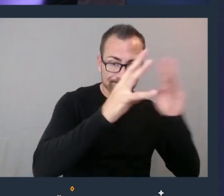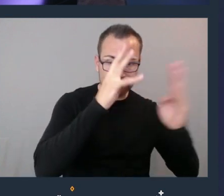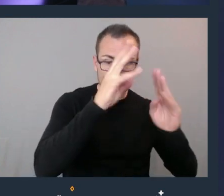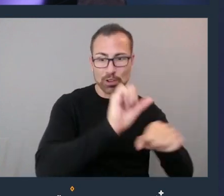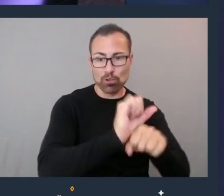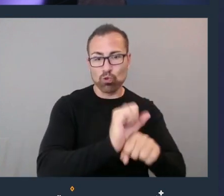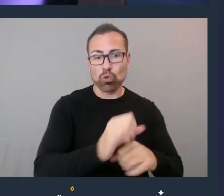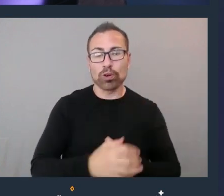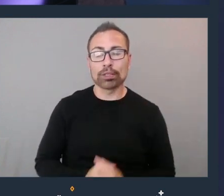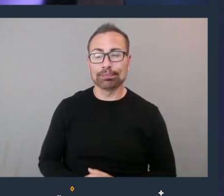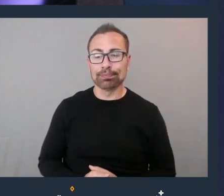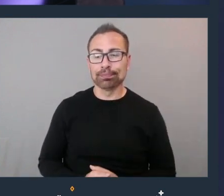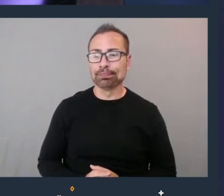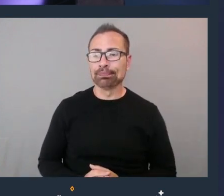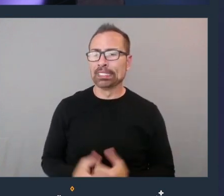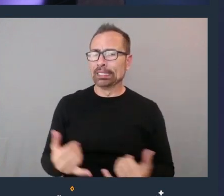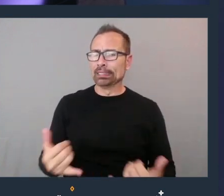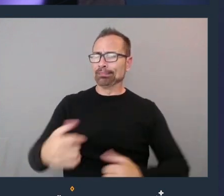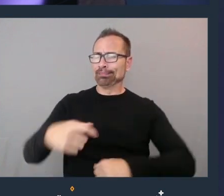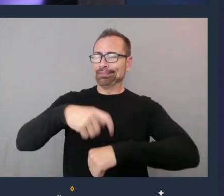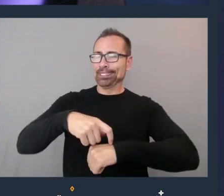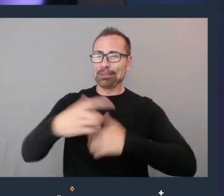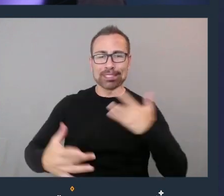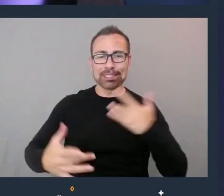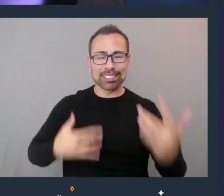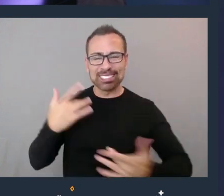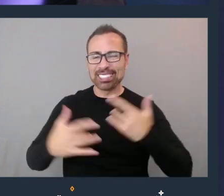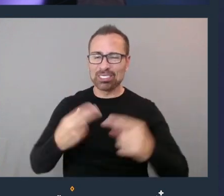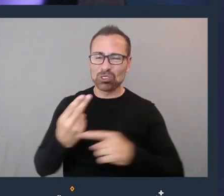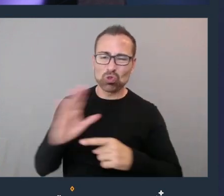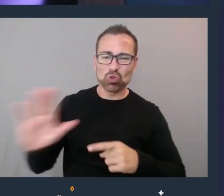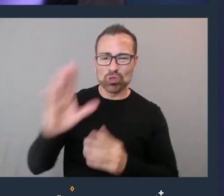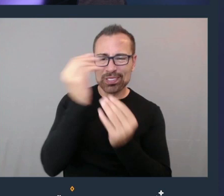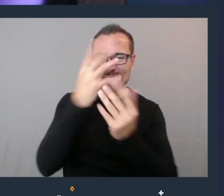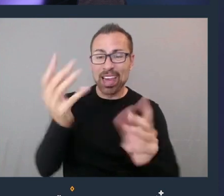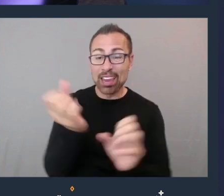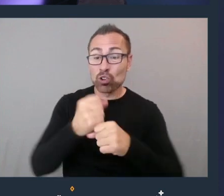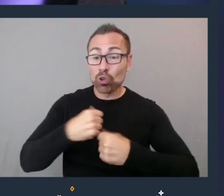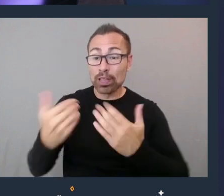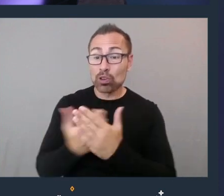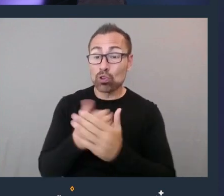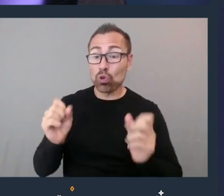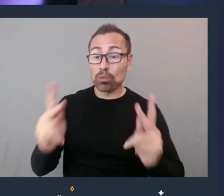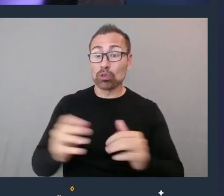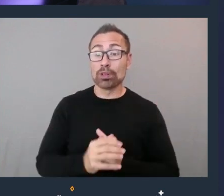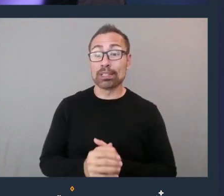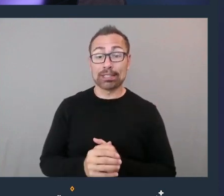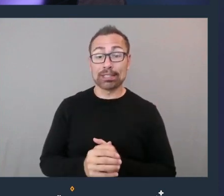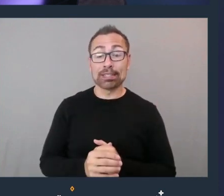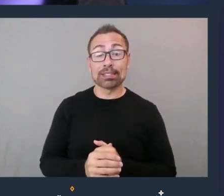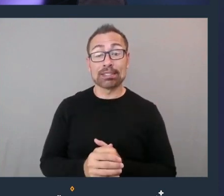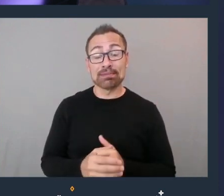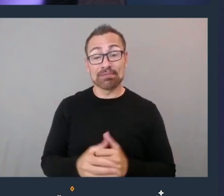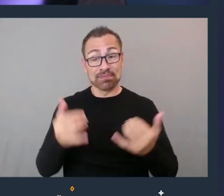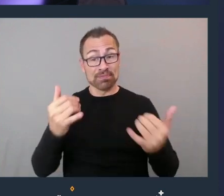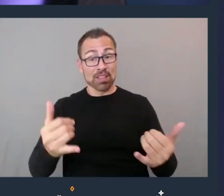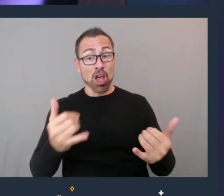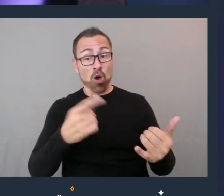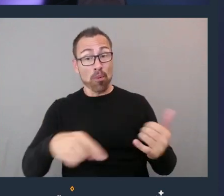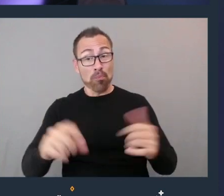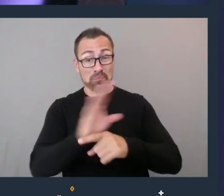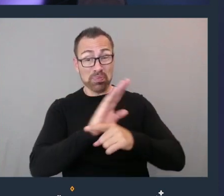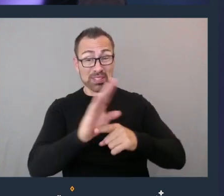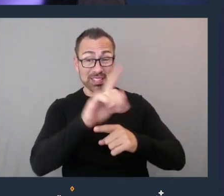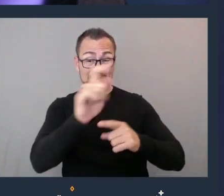to create new opportunities. Today is just the beginning. The potential for data to reinvent businesses at this point seems limitless, and we are